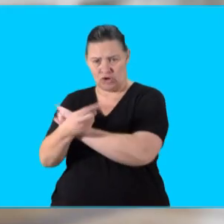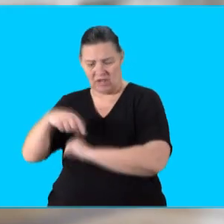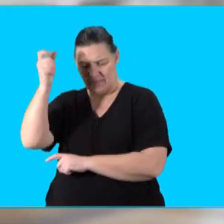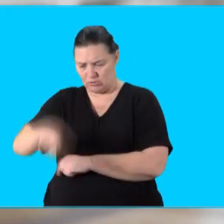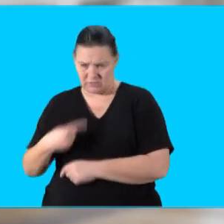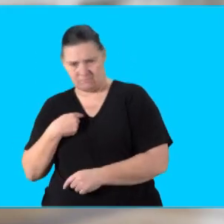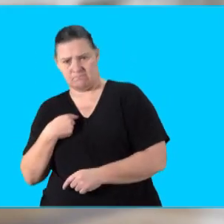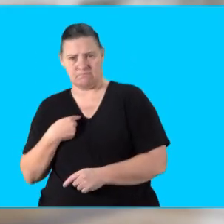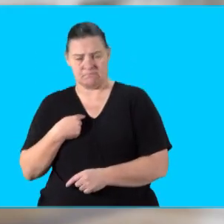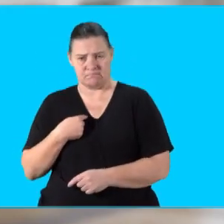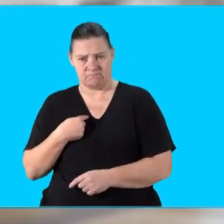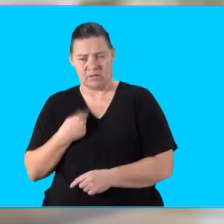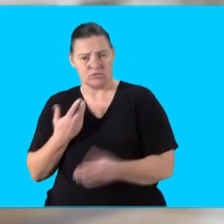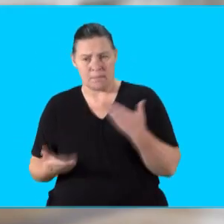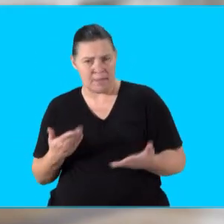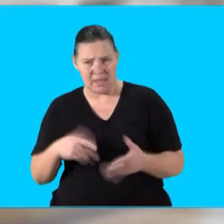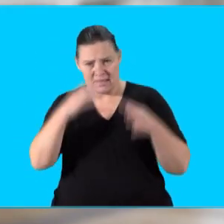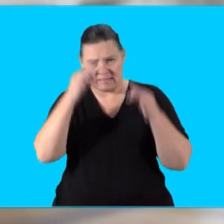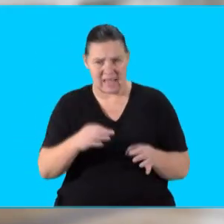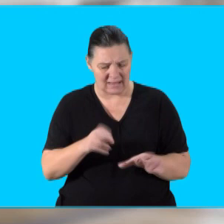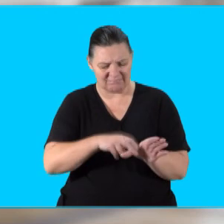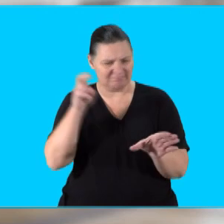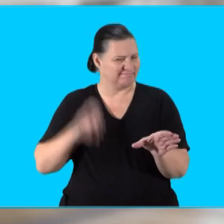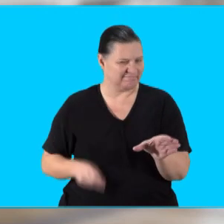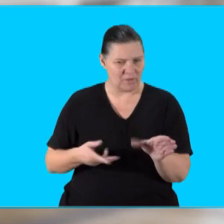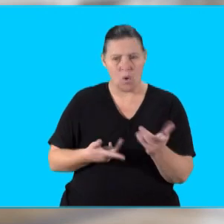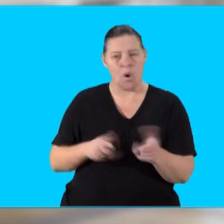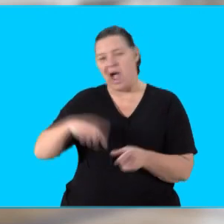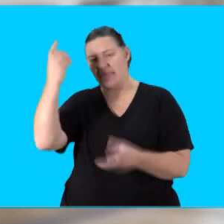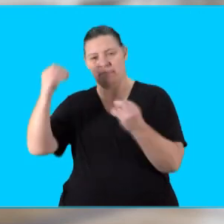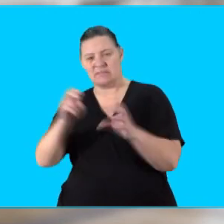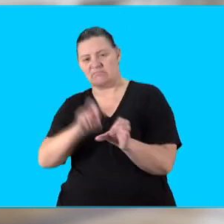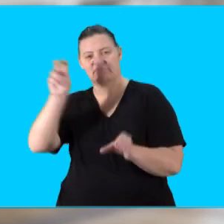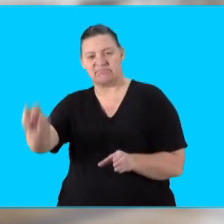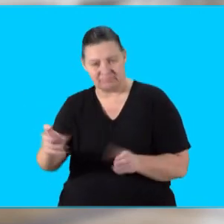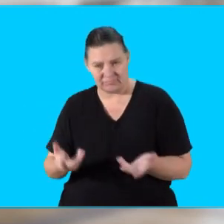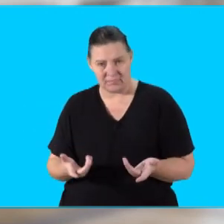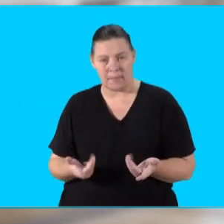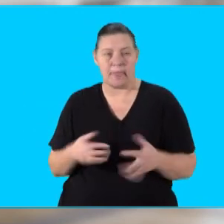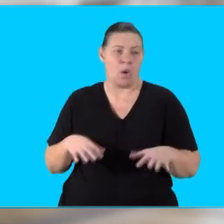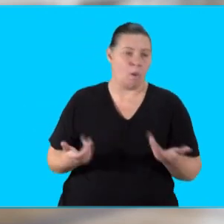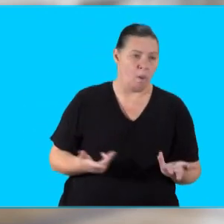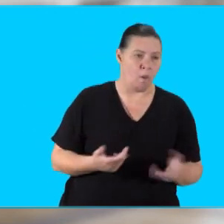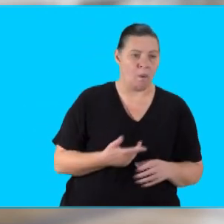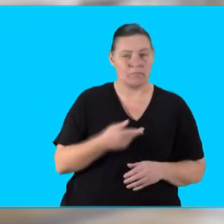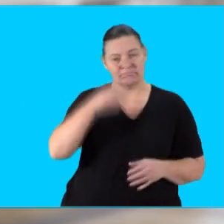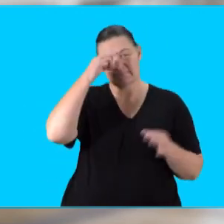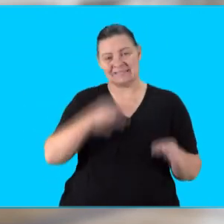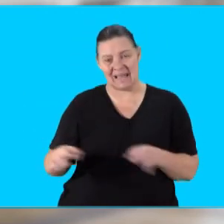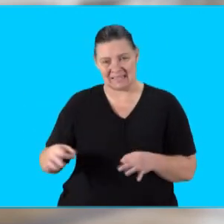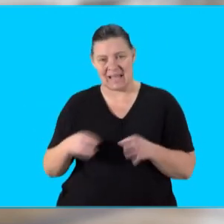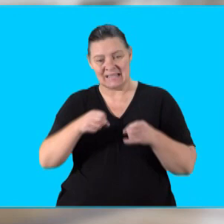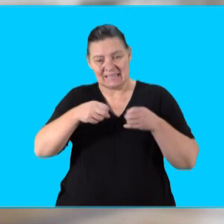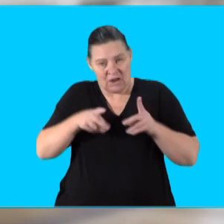if directors change, maybe they decide to leave for other businesses, or we decide to change